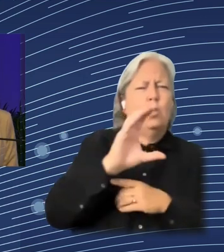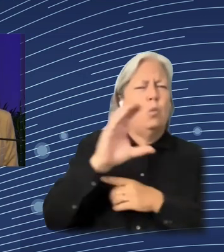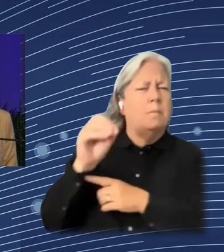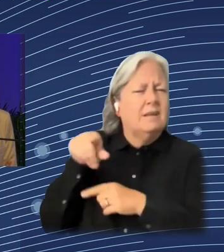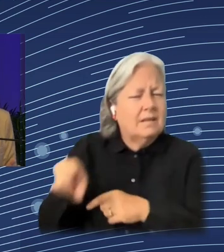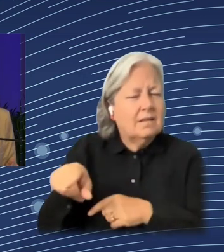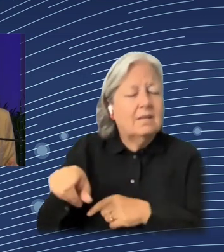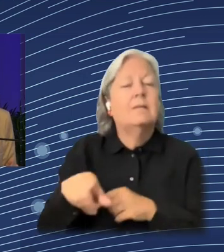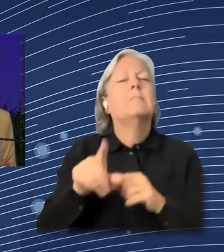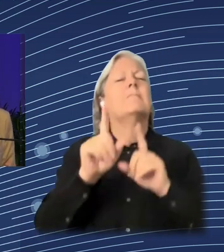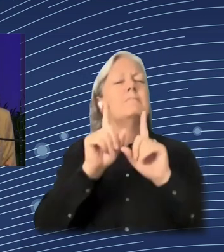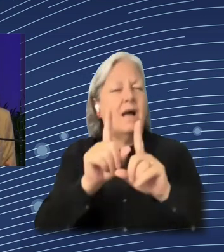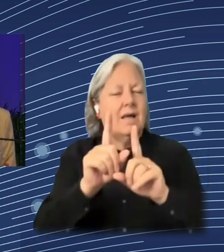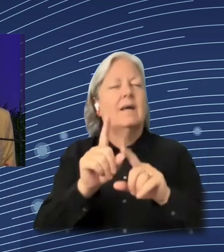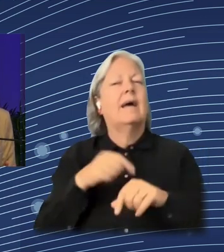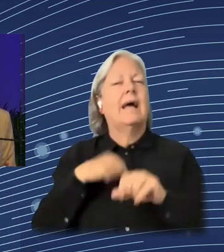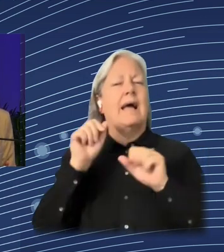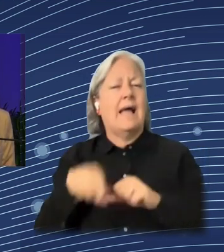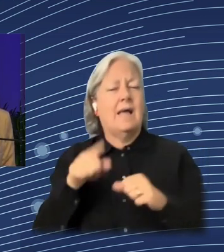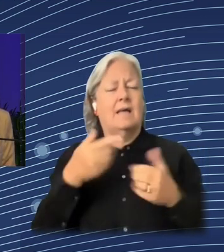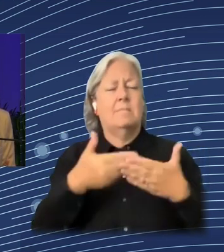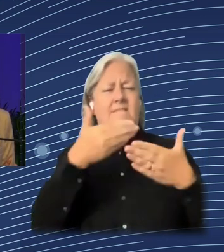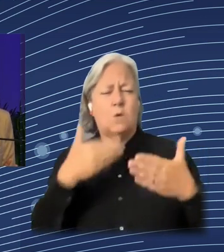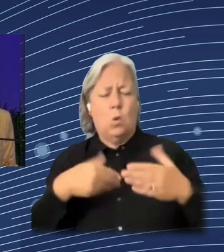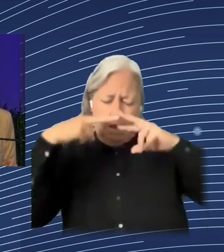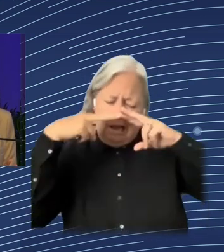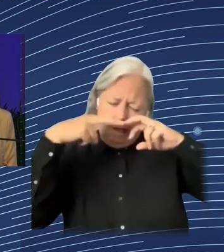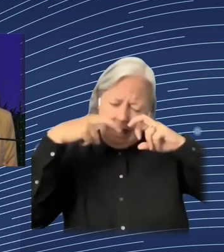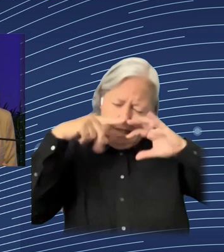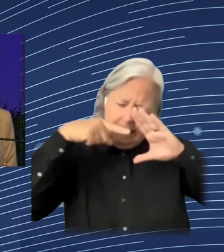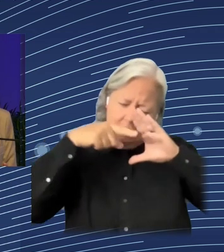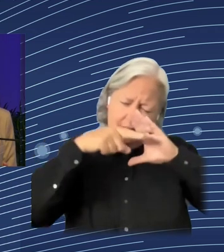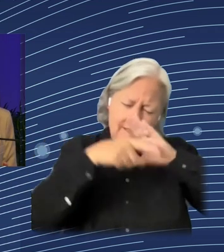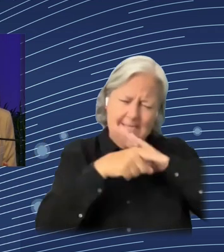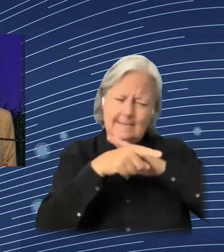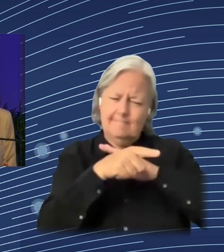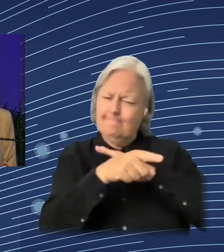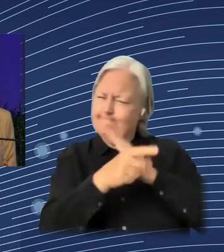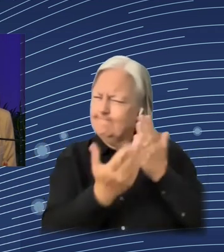a kind of fraud prediction. This we expect that this system